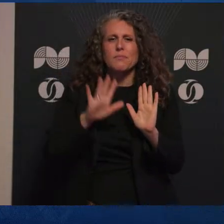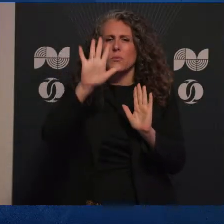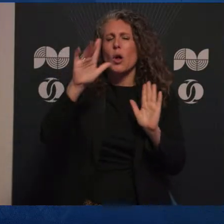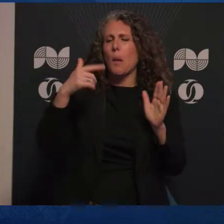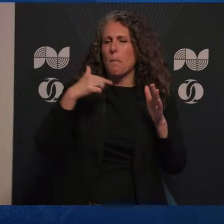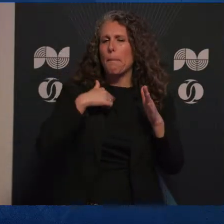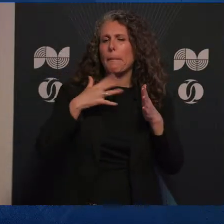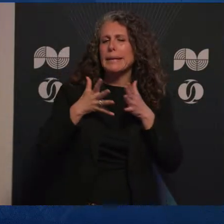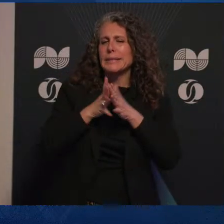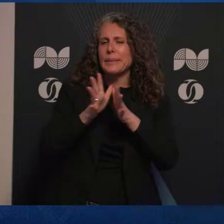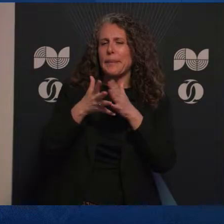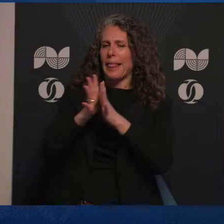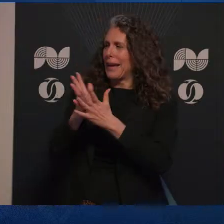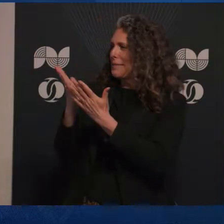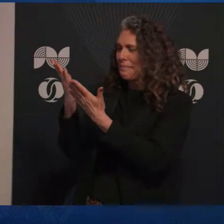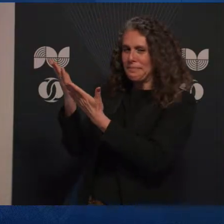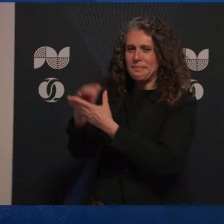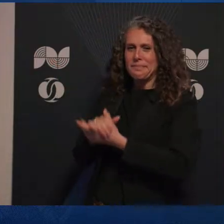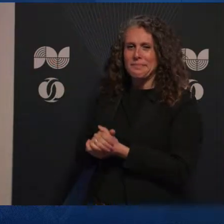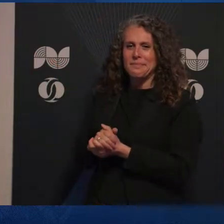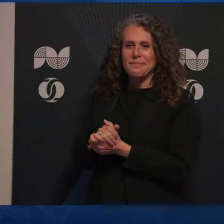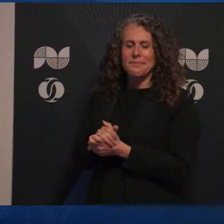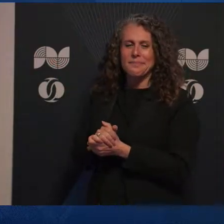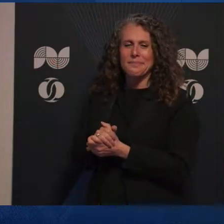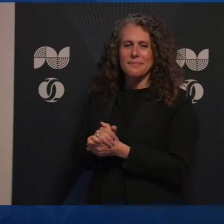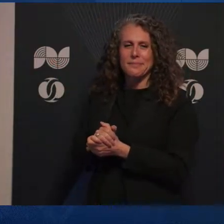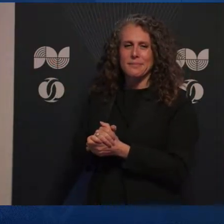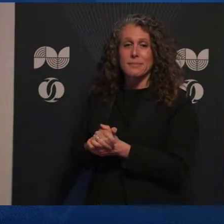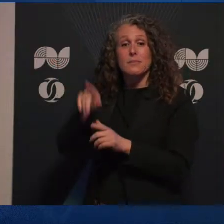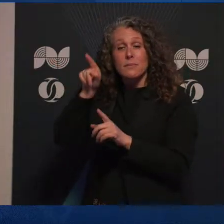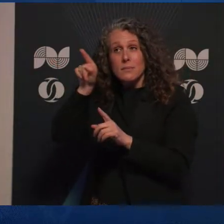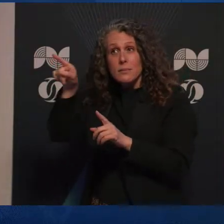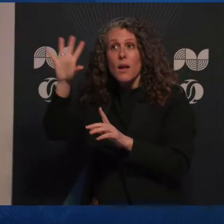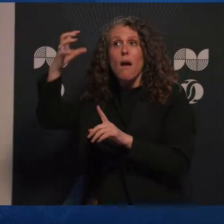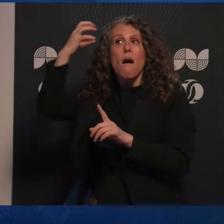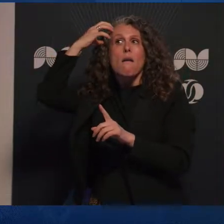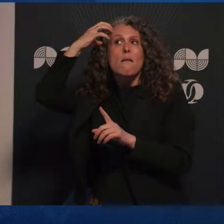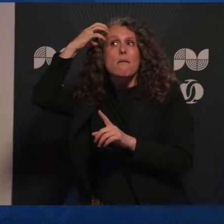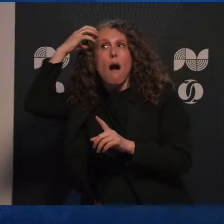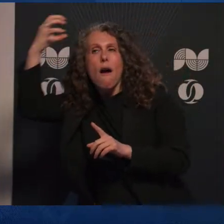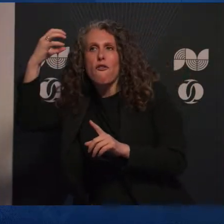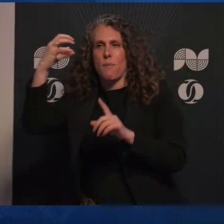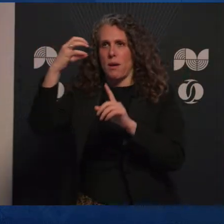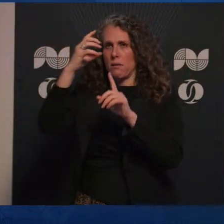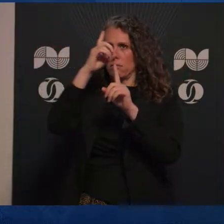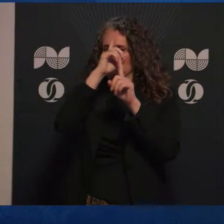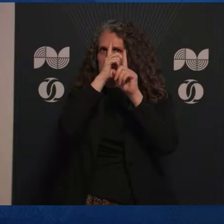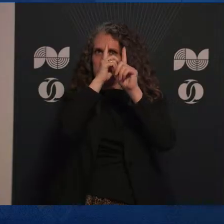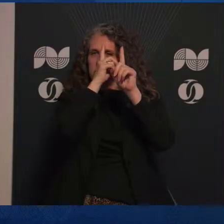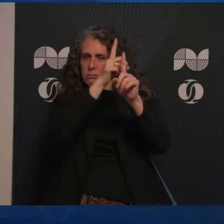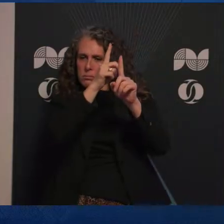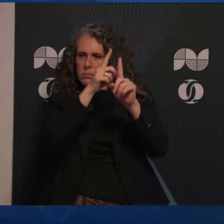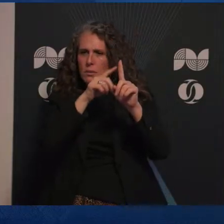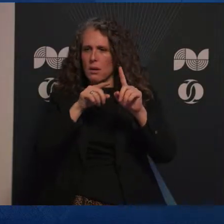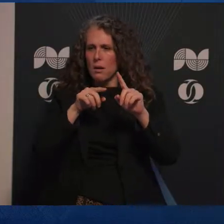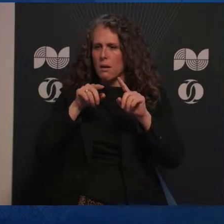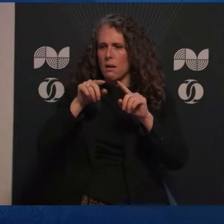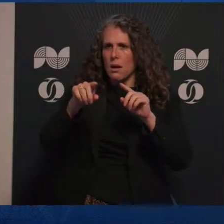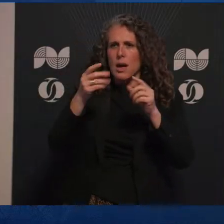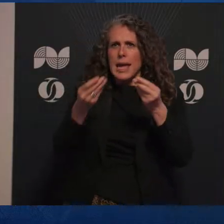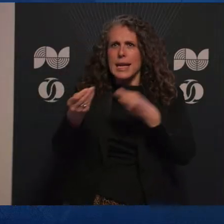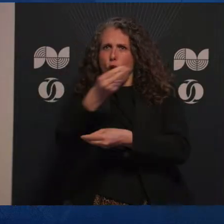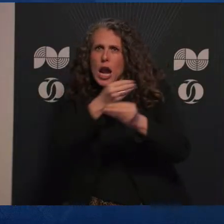industrial policy is to say that these are state interventions aimed at changing the productive structure of the